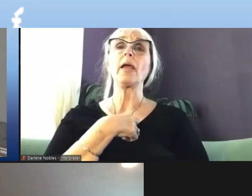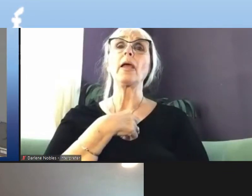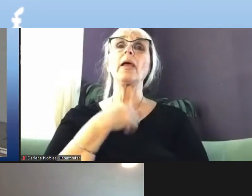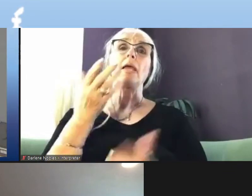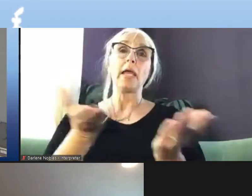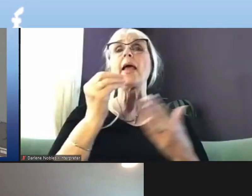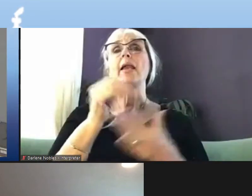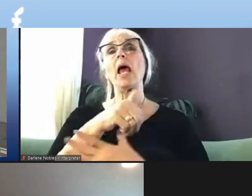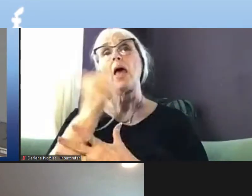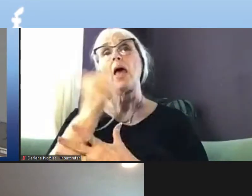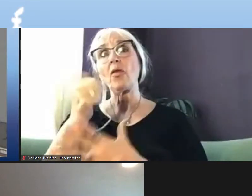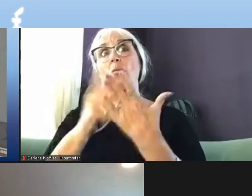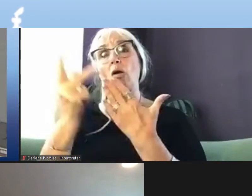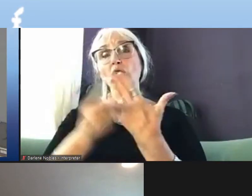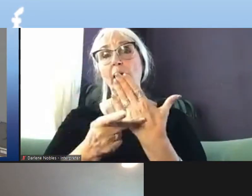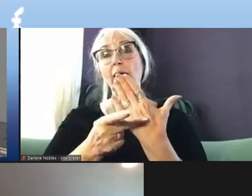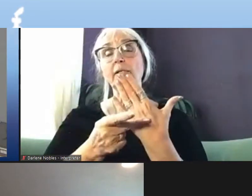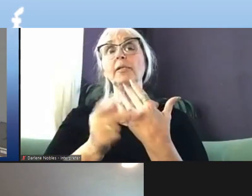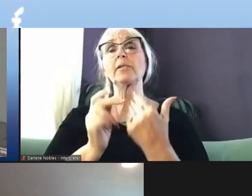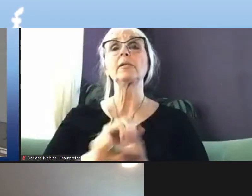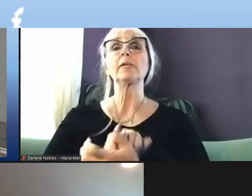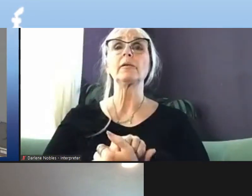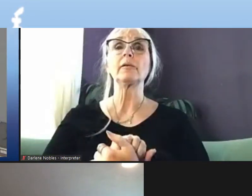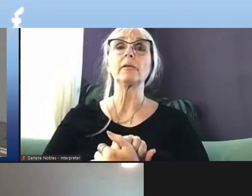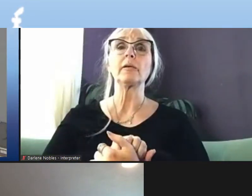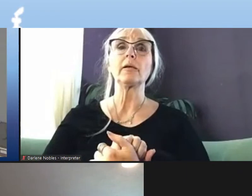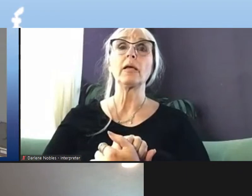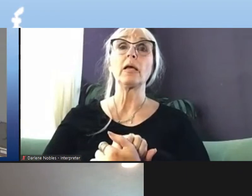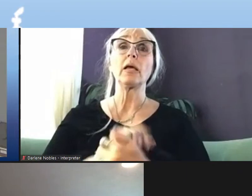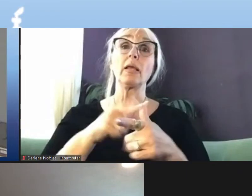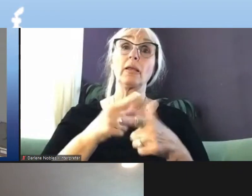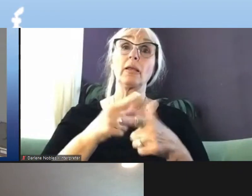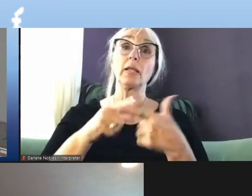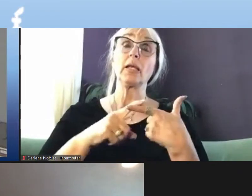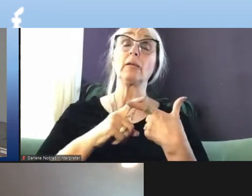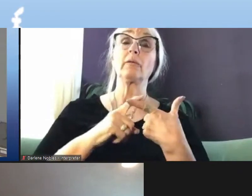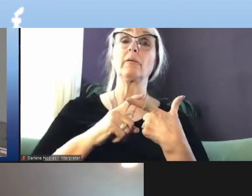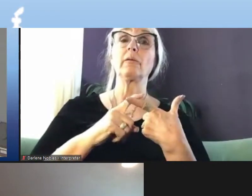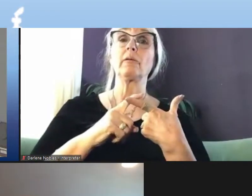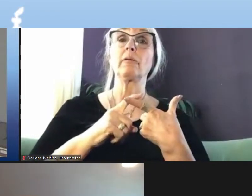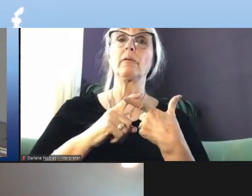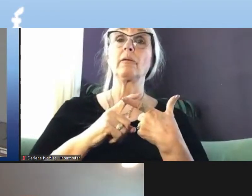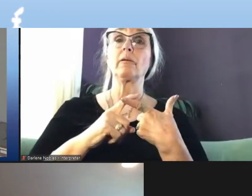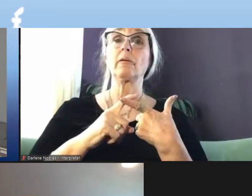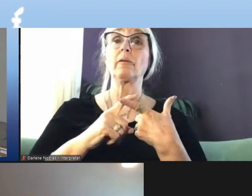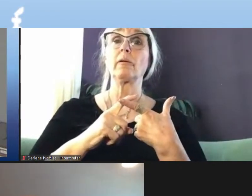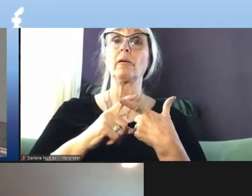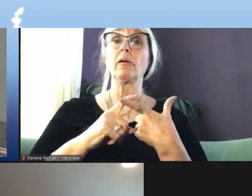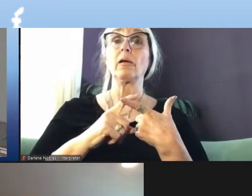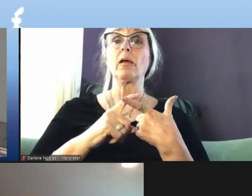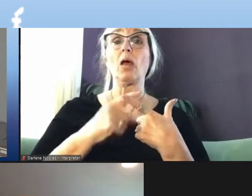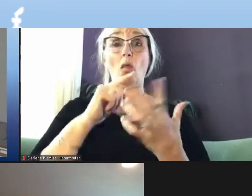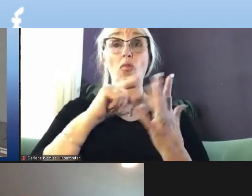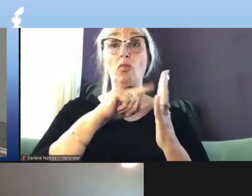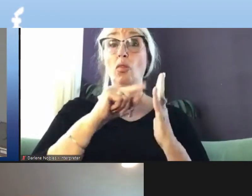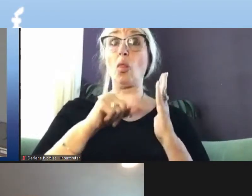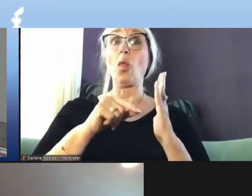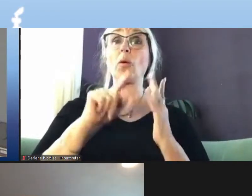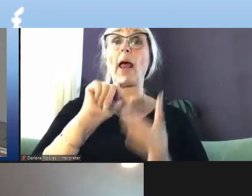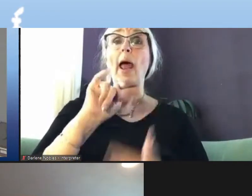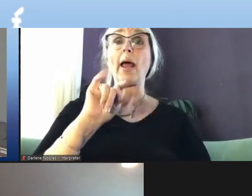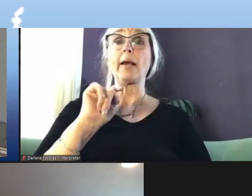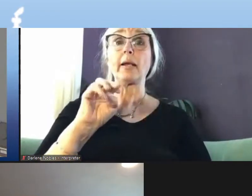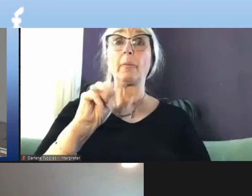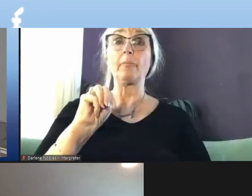projects. Then those items that, in those